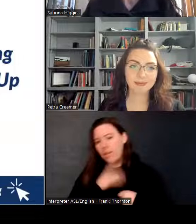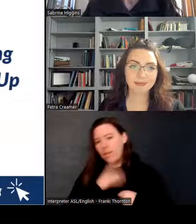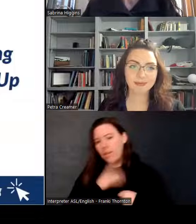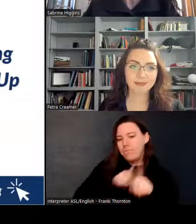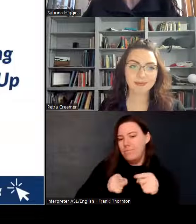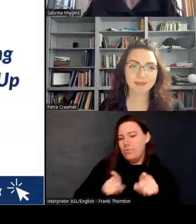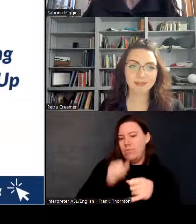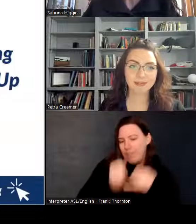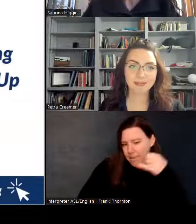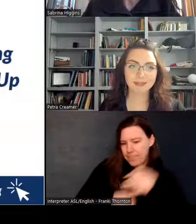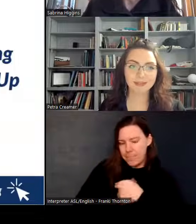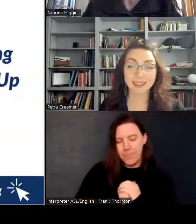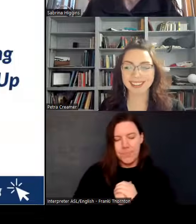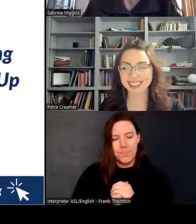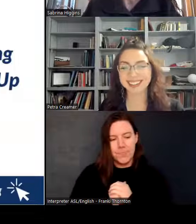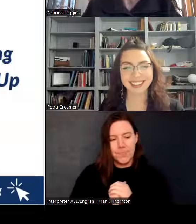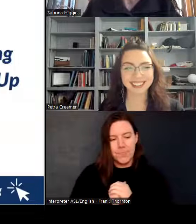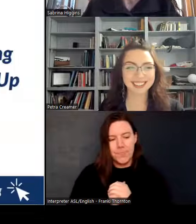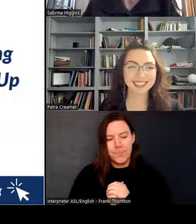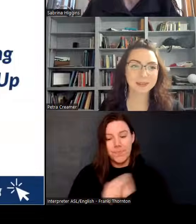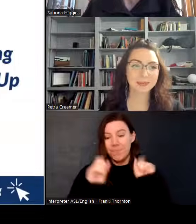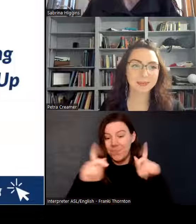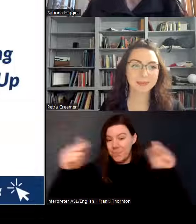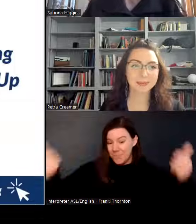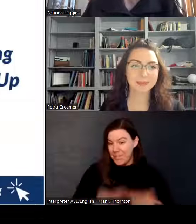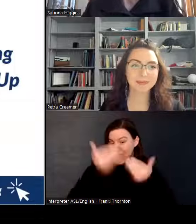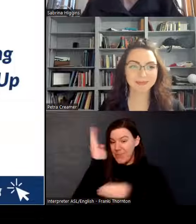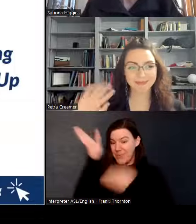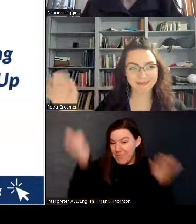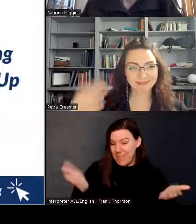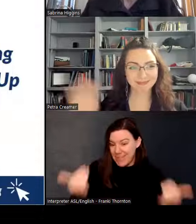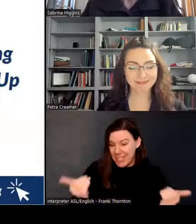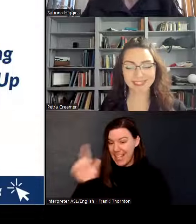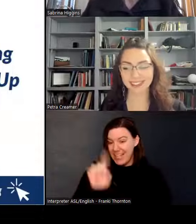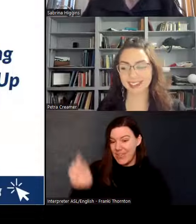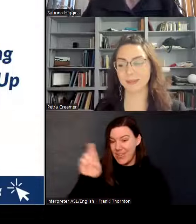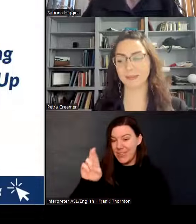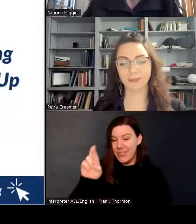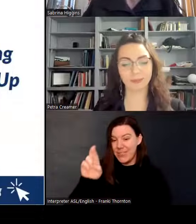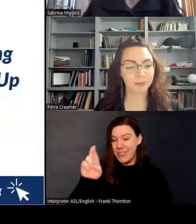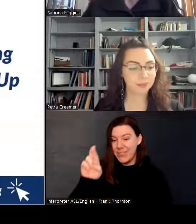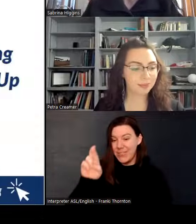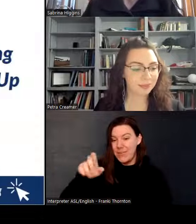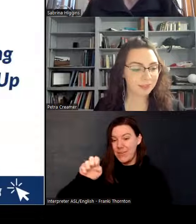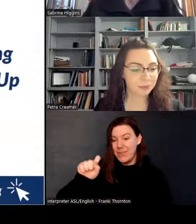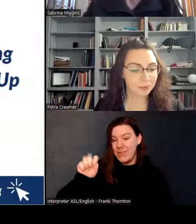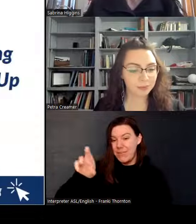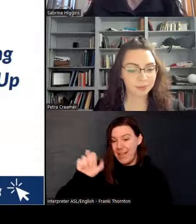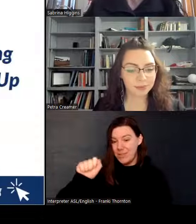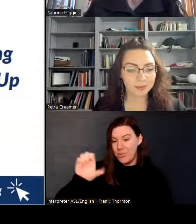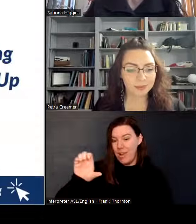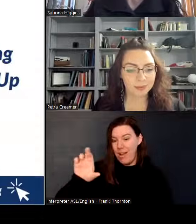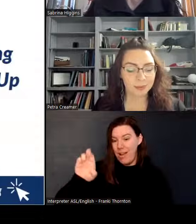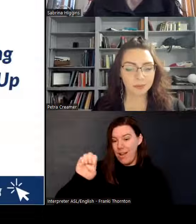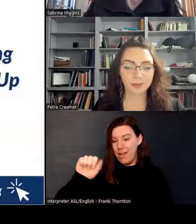you to this year's Society Sunday speaker, Dr. Petra Creamer. Petra Creamer is an archaeologist of the ancient Near Eastern